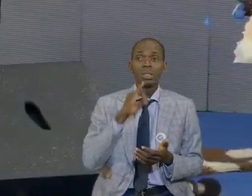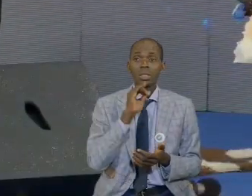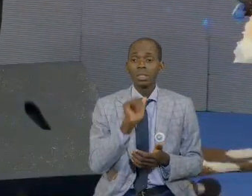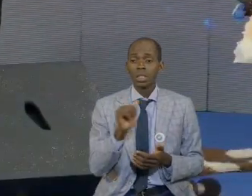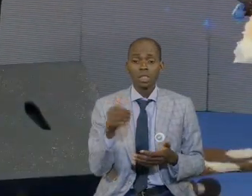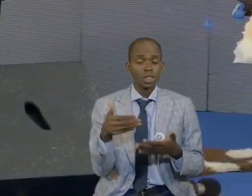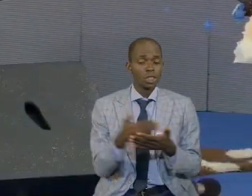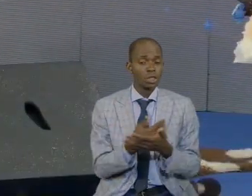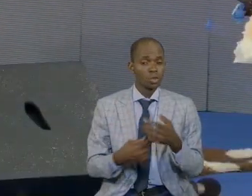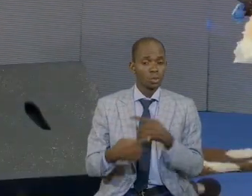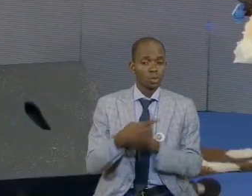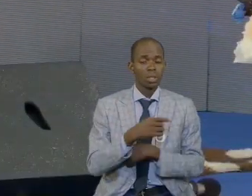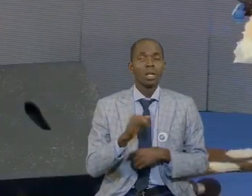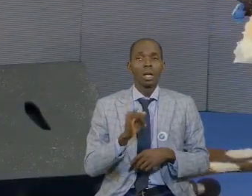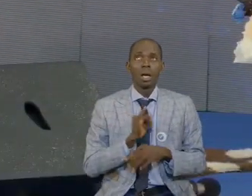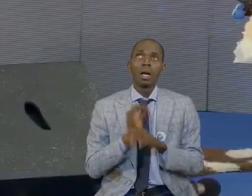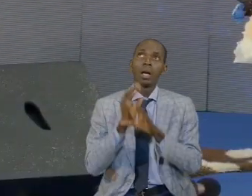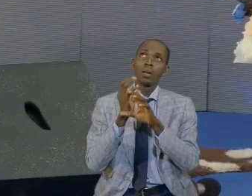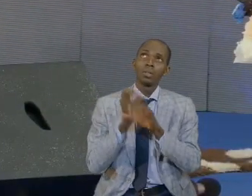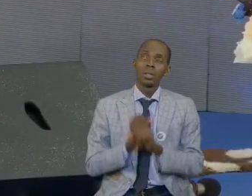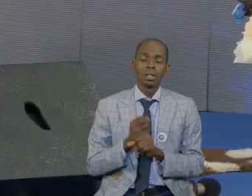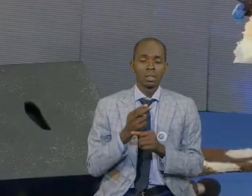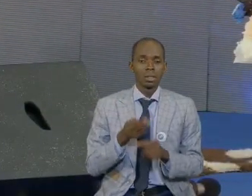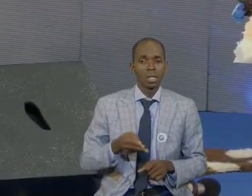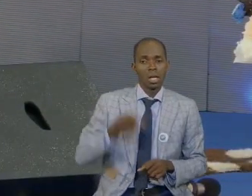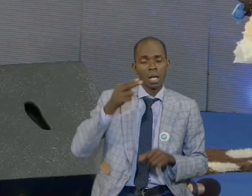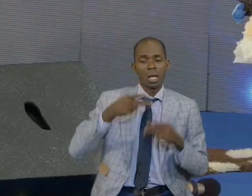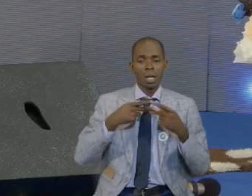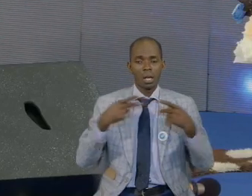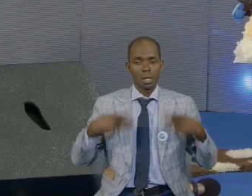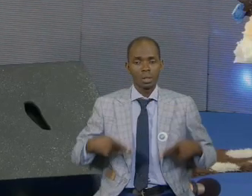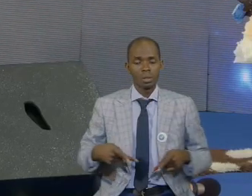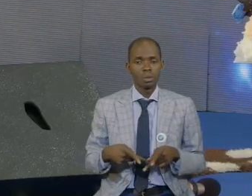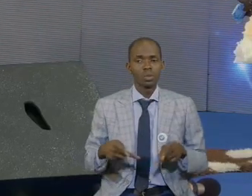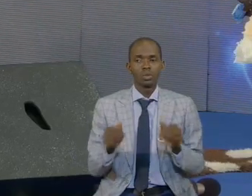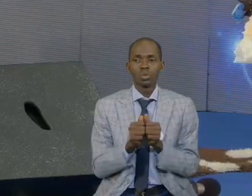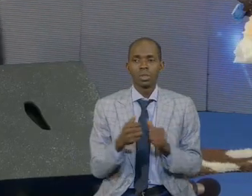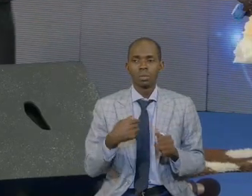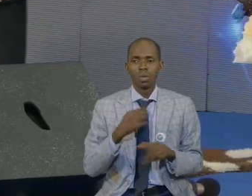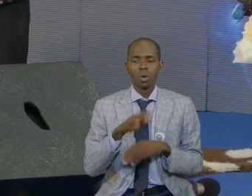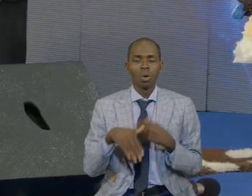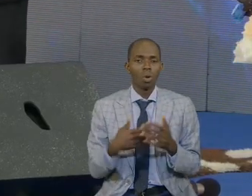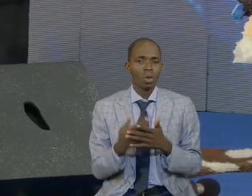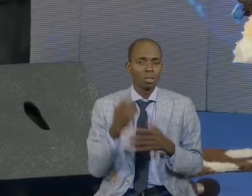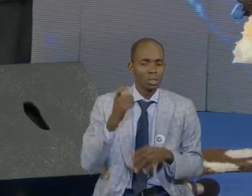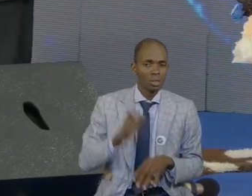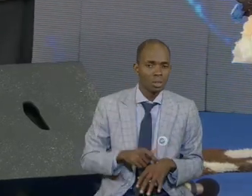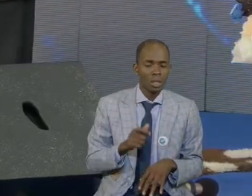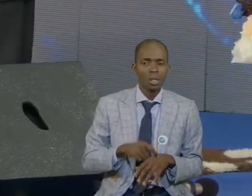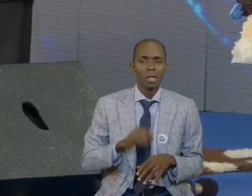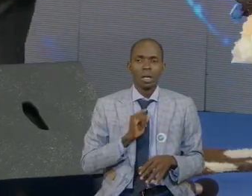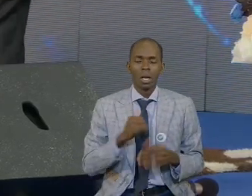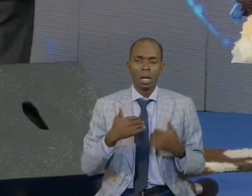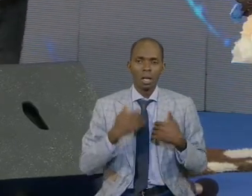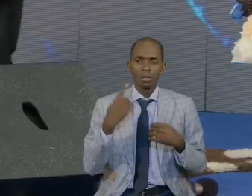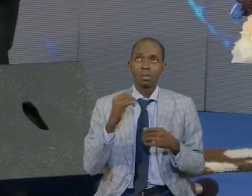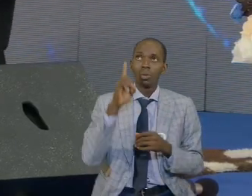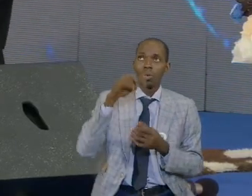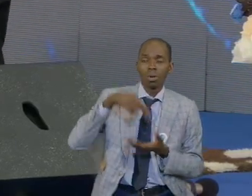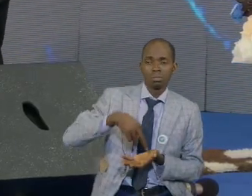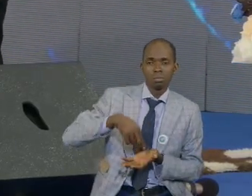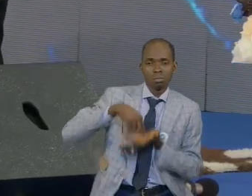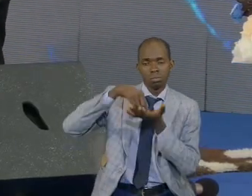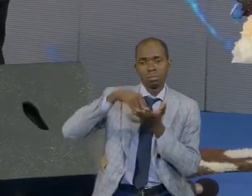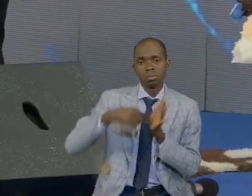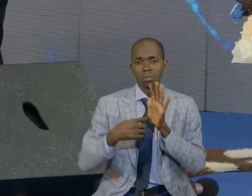the high priest with me all the time. I have the intercessor with me all the time. I have the God that cannot fail.